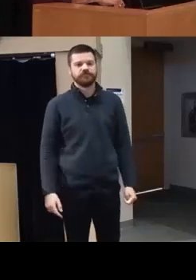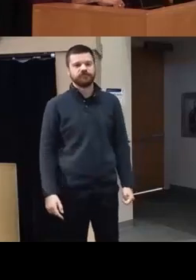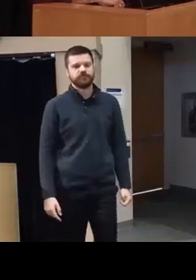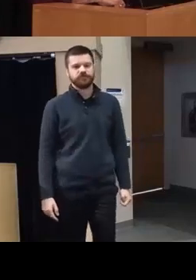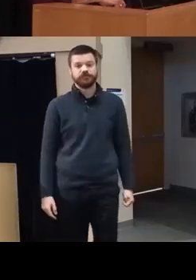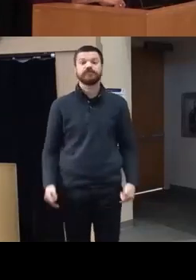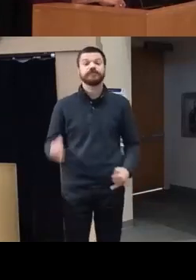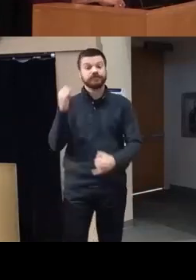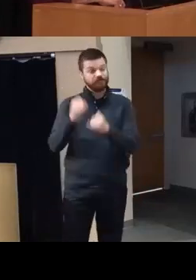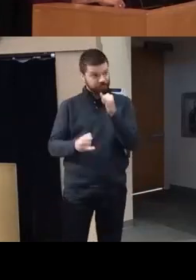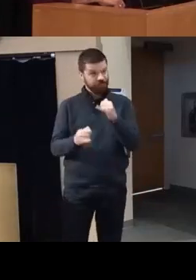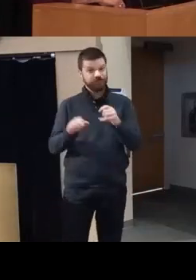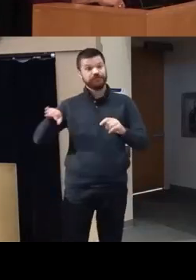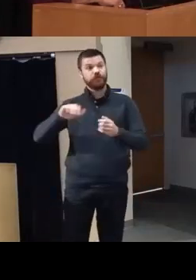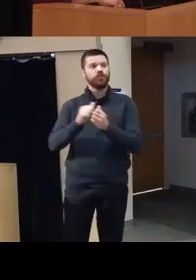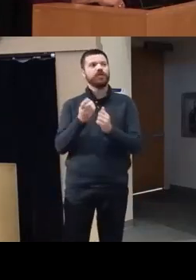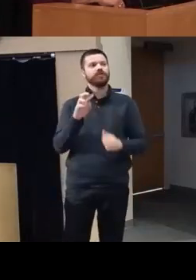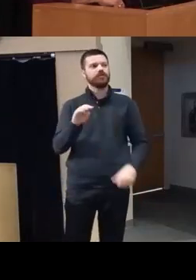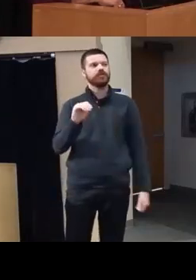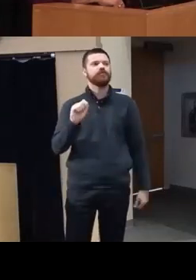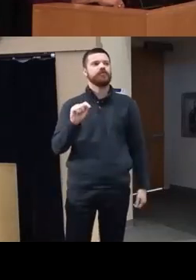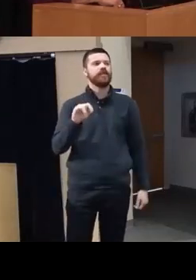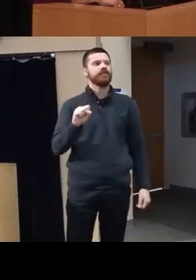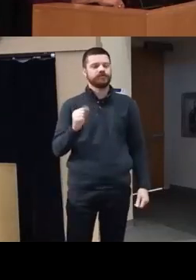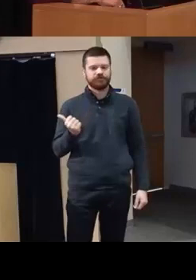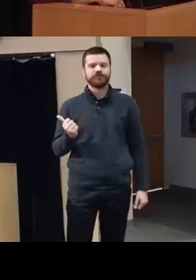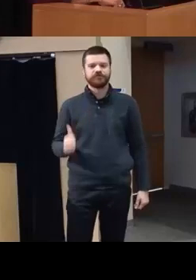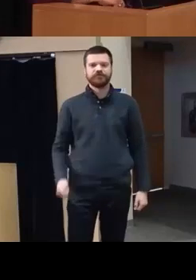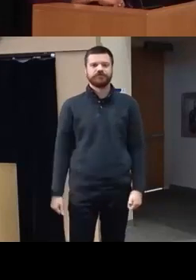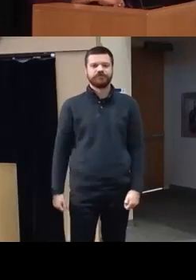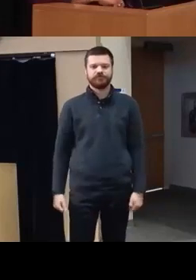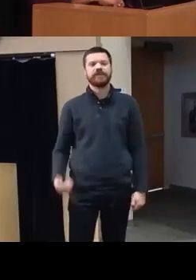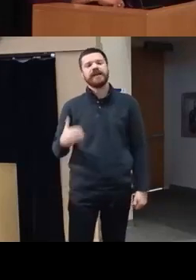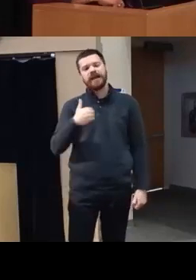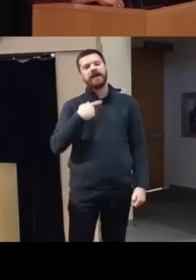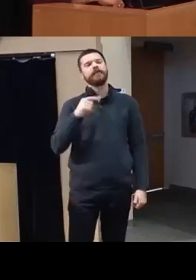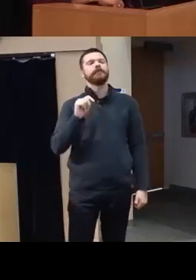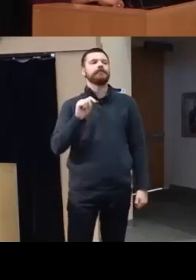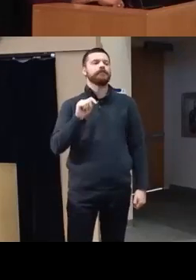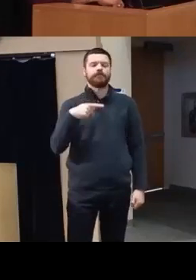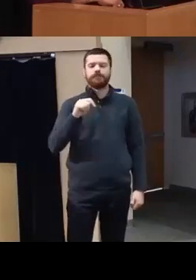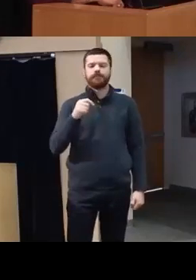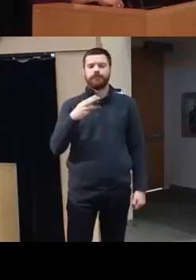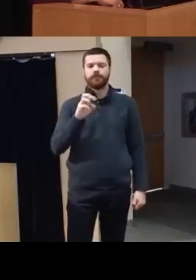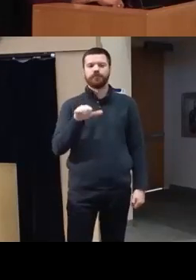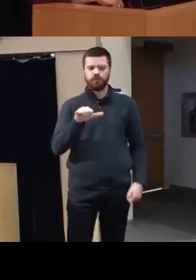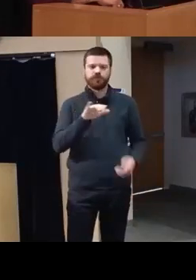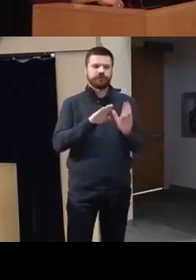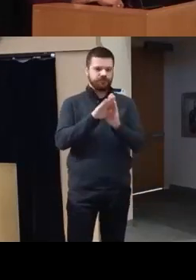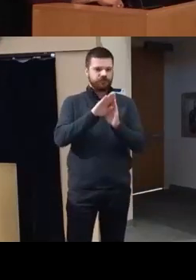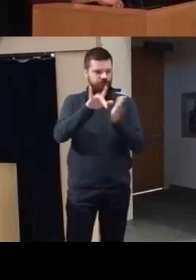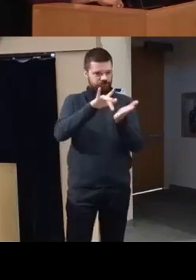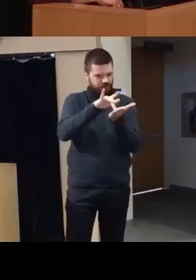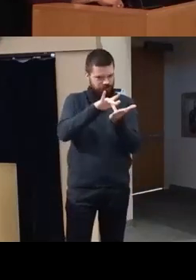with Dr. Mathis, as you can see. We had the Pathways Methadone program develop in the